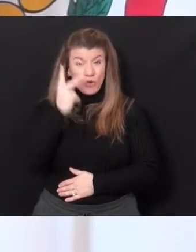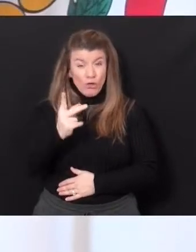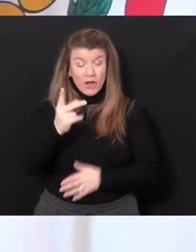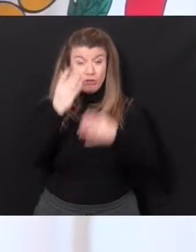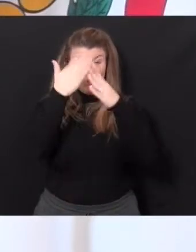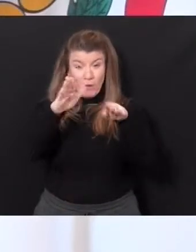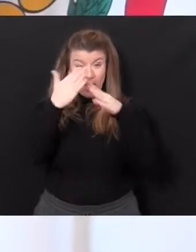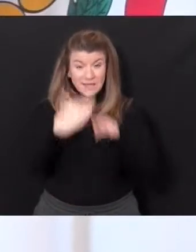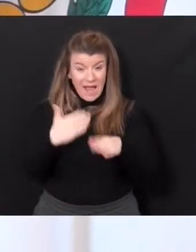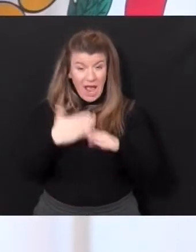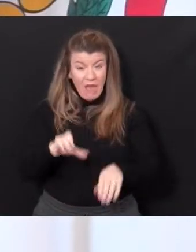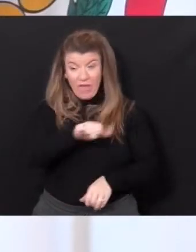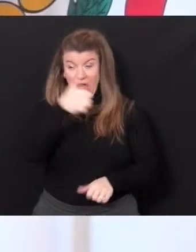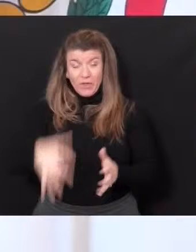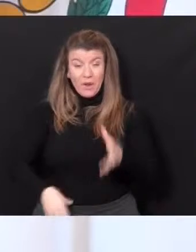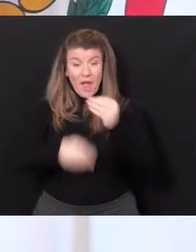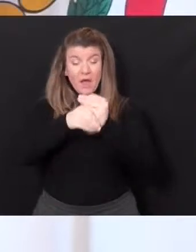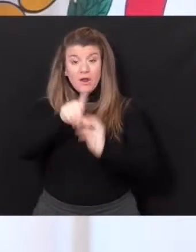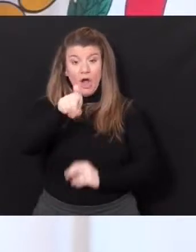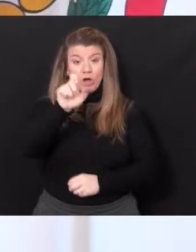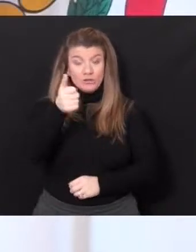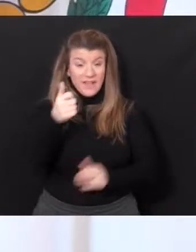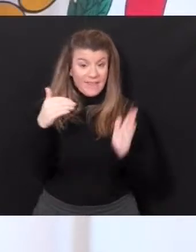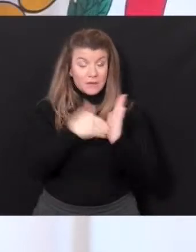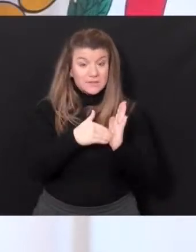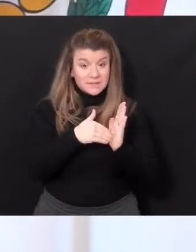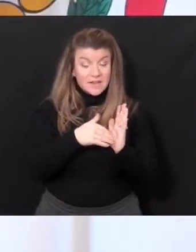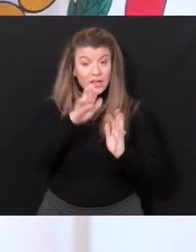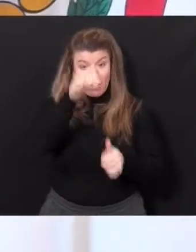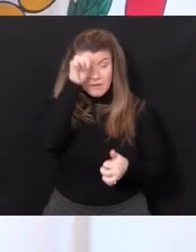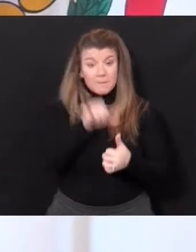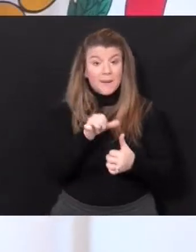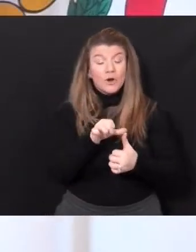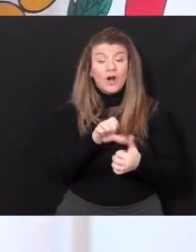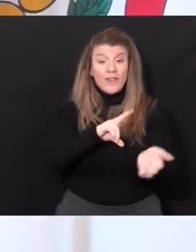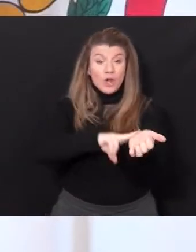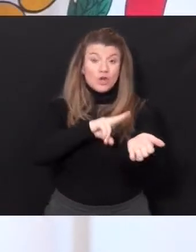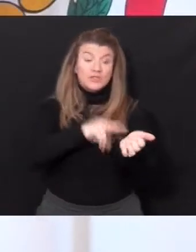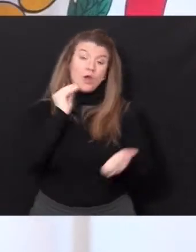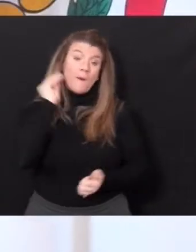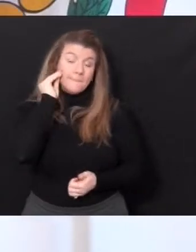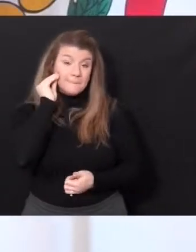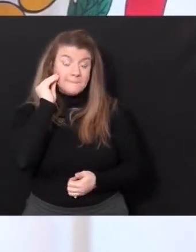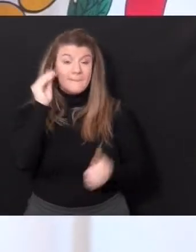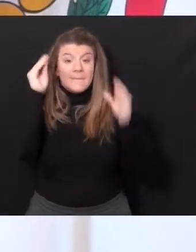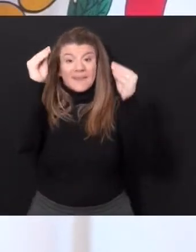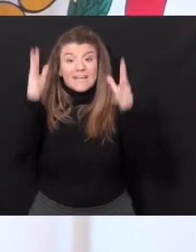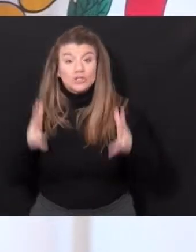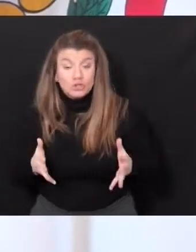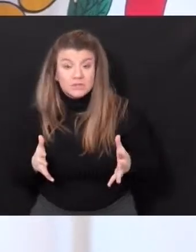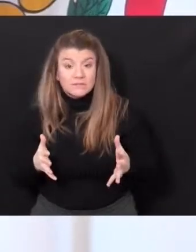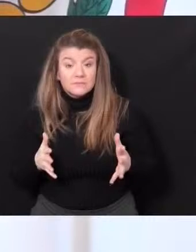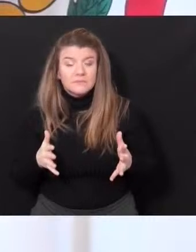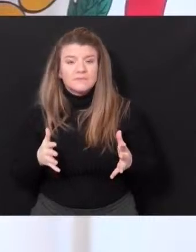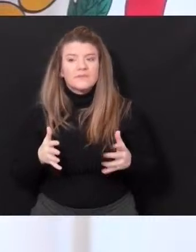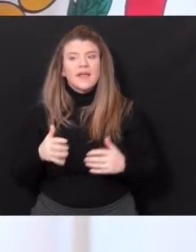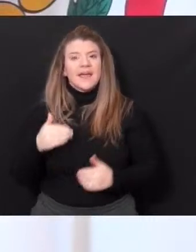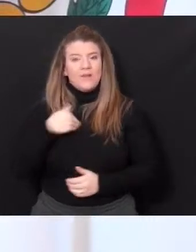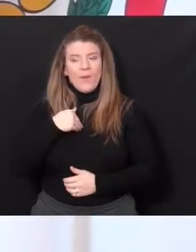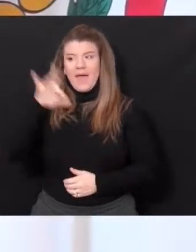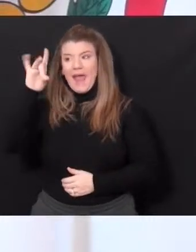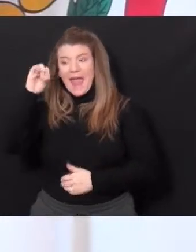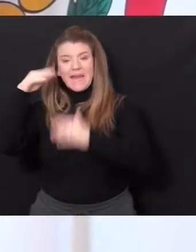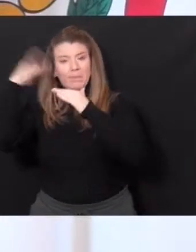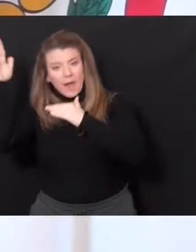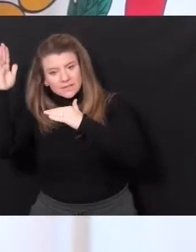down the other 110,000, you've got to remember all the nursing homes, all the teachers, you know, then we went to the 80 plus